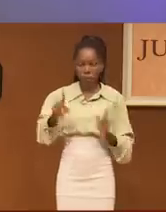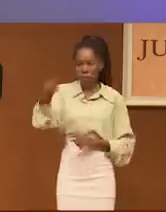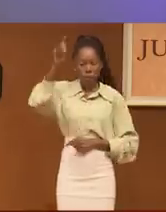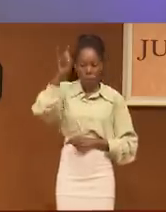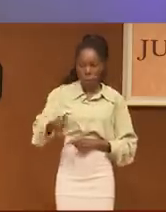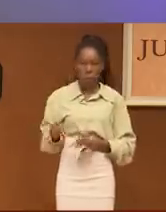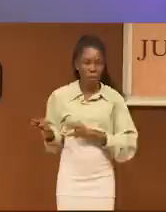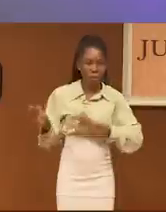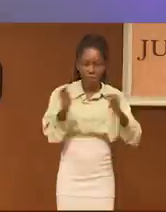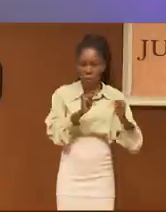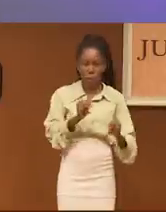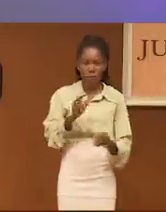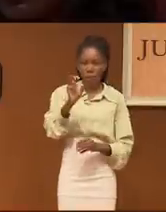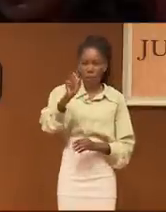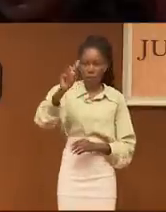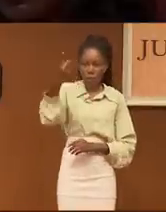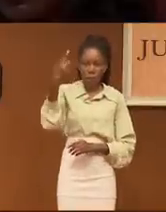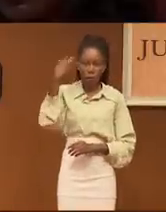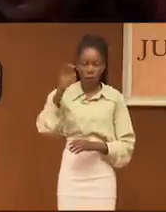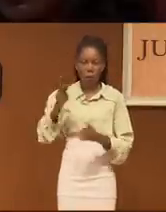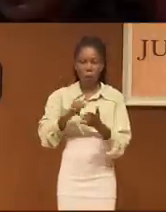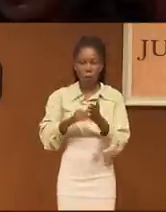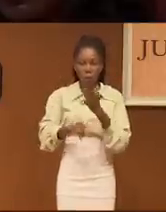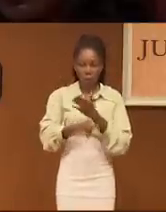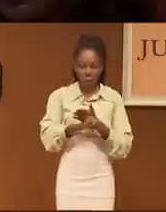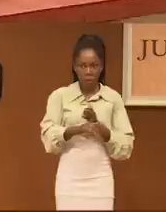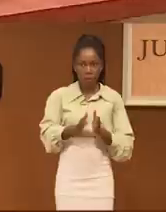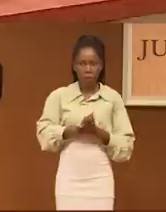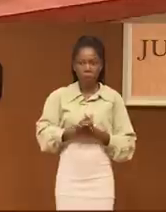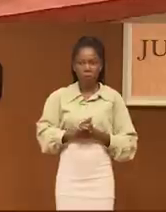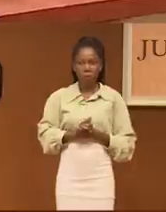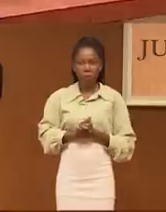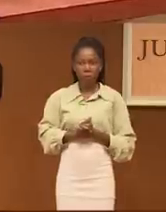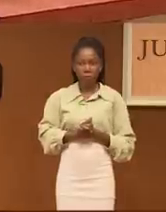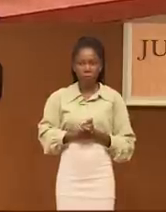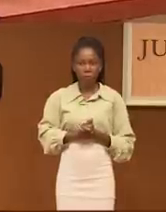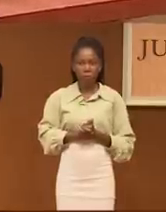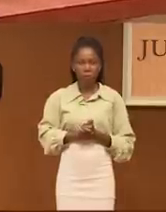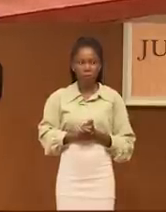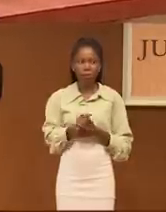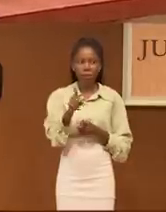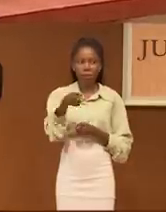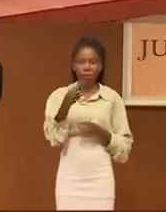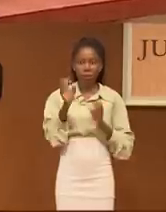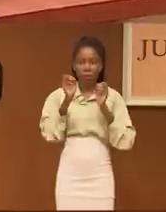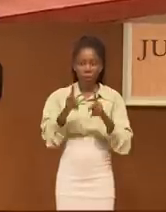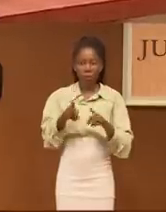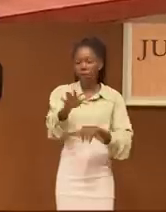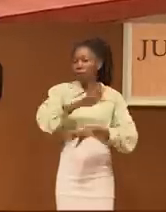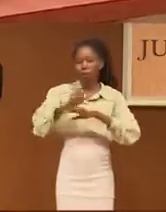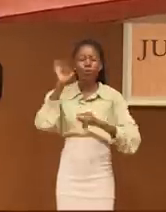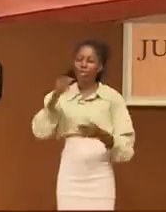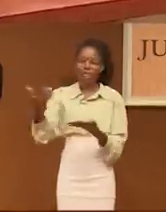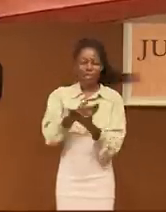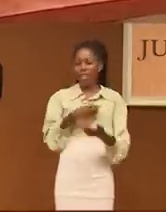move out by 31st of May. Yes. 31st of May. Thank you, ma. You waived the rent. I waived the money.